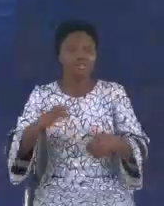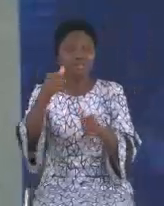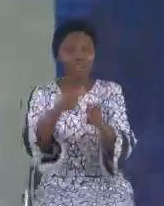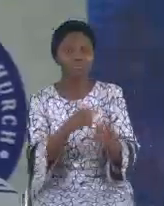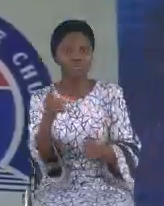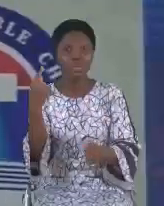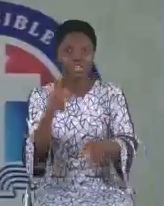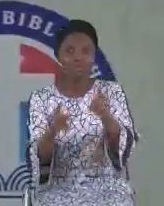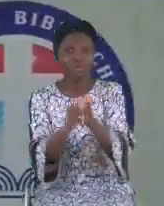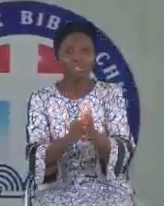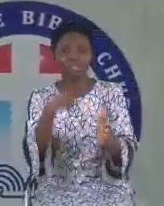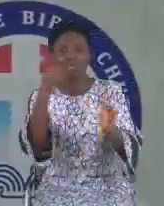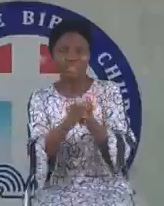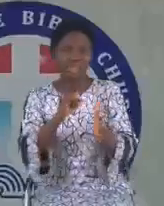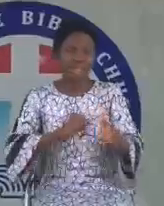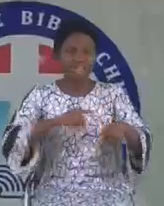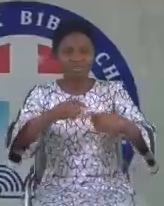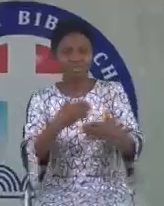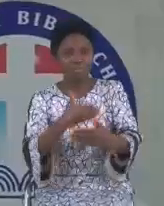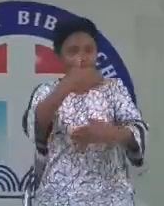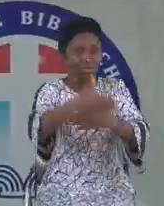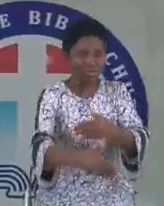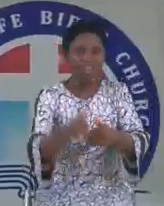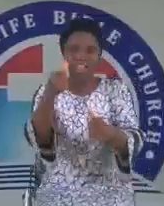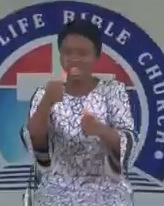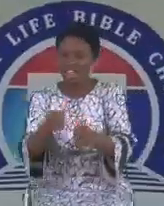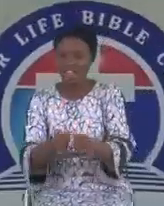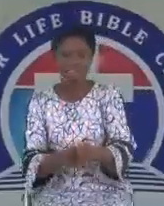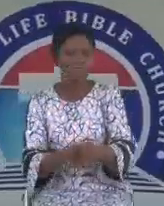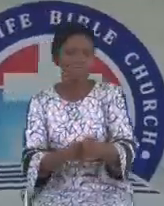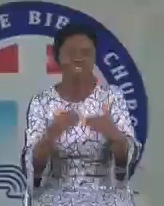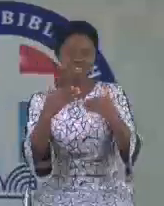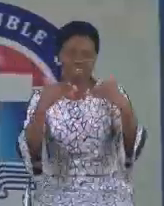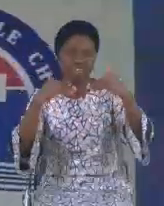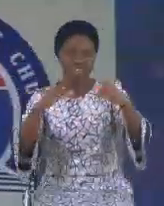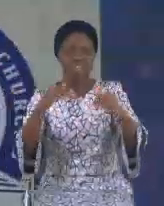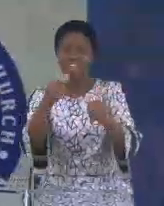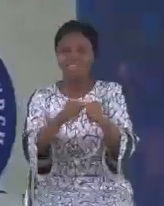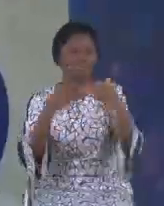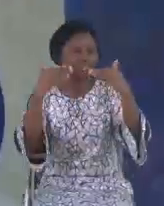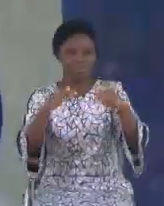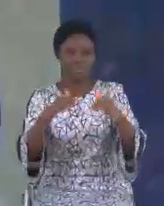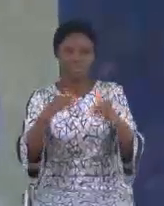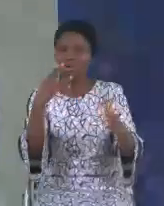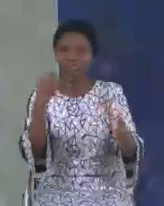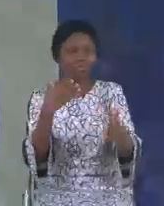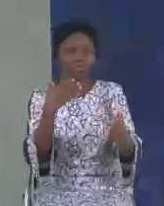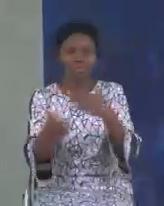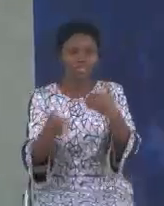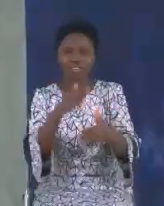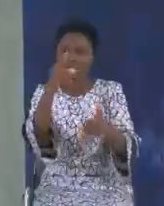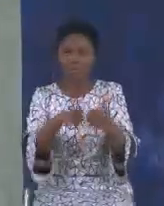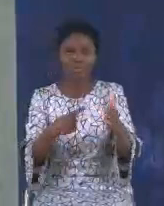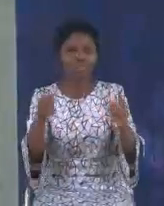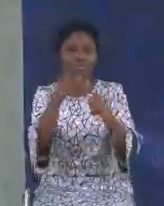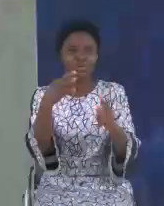bound, I go beyond every territory, and no matter what the word of God says, and those who are teaching me what they